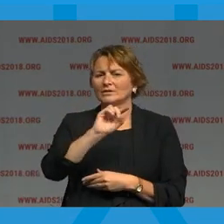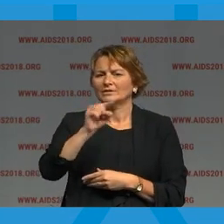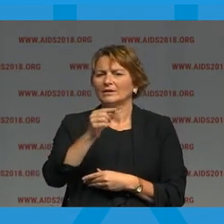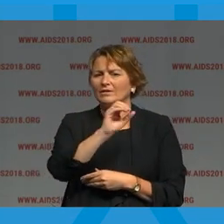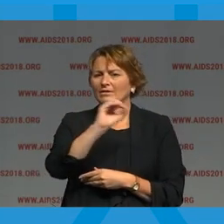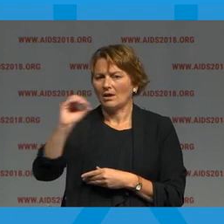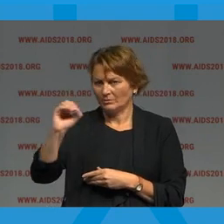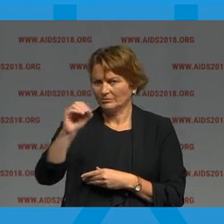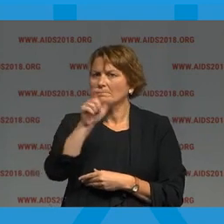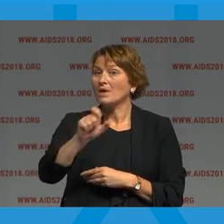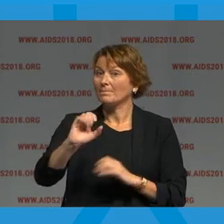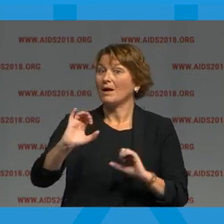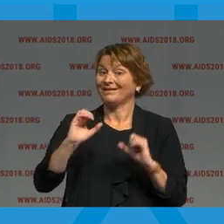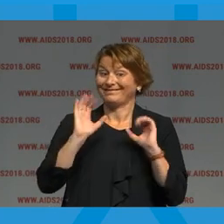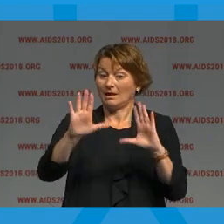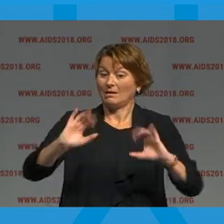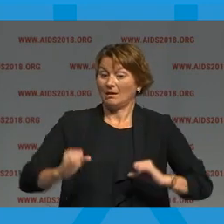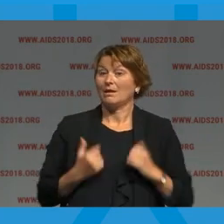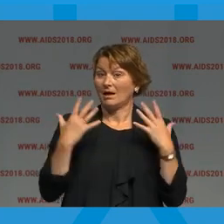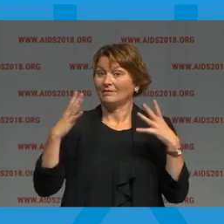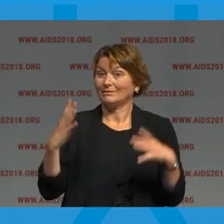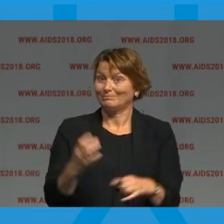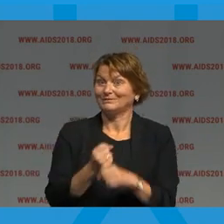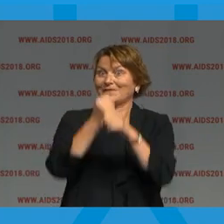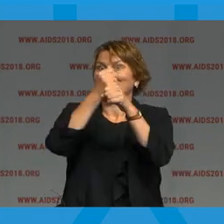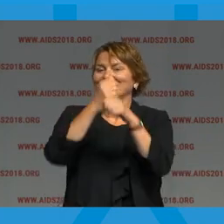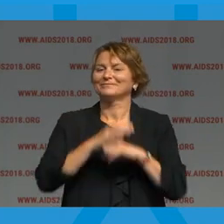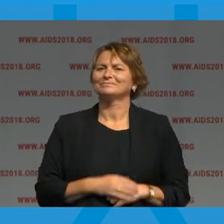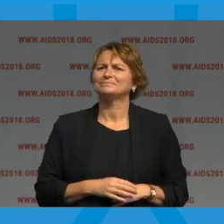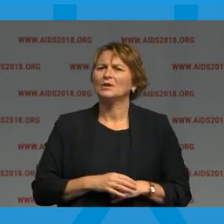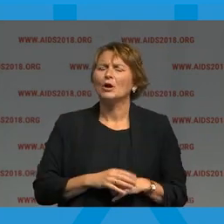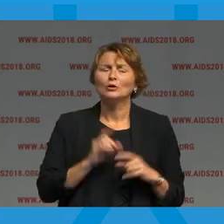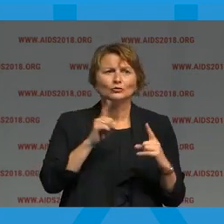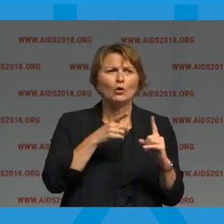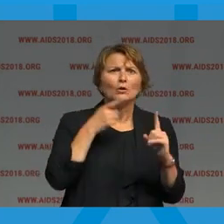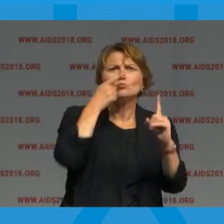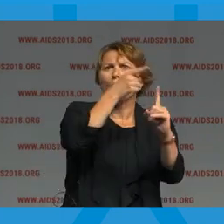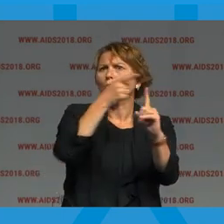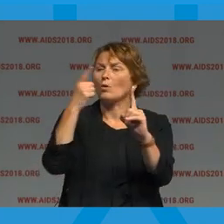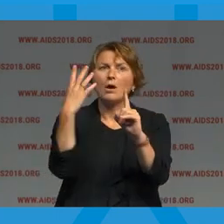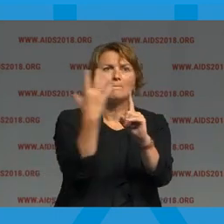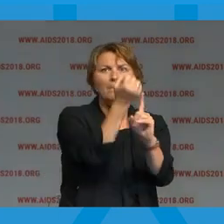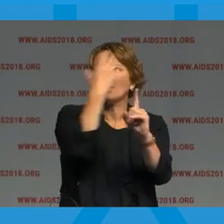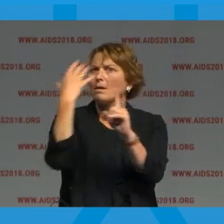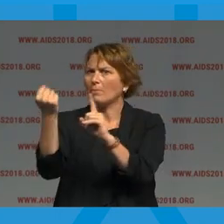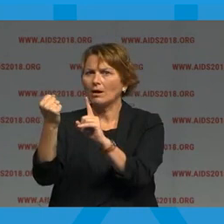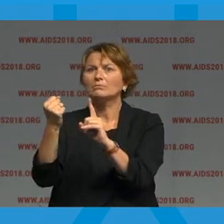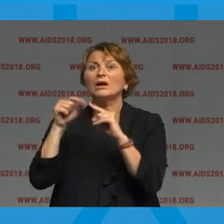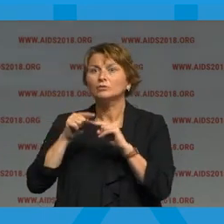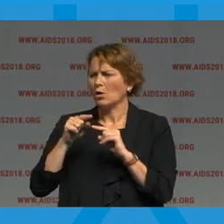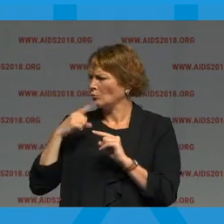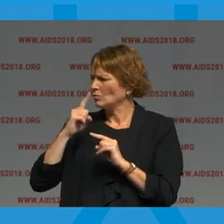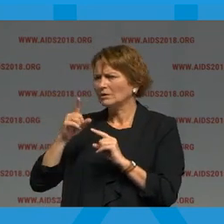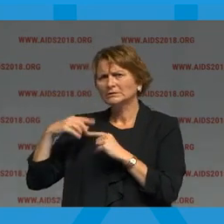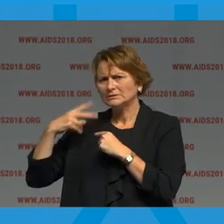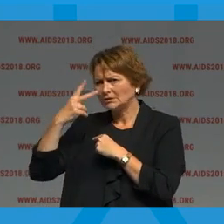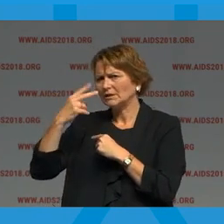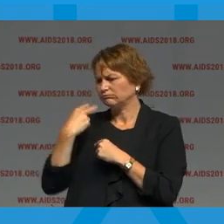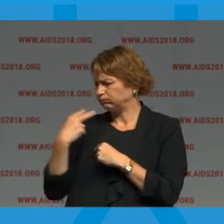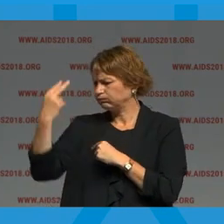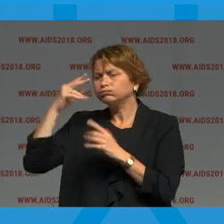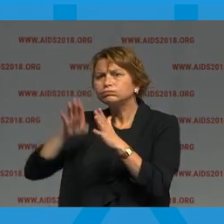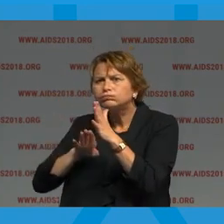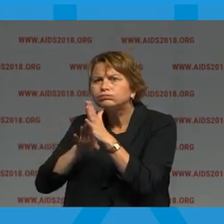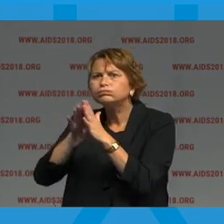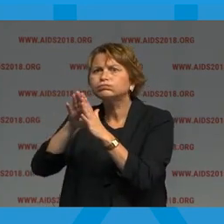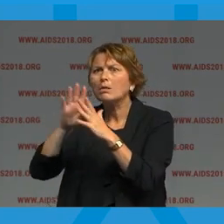Taken together, these results are true promising measure of significant progress that we've made with our partnerships, but in